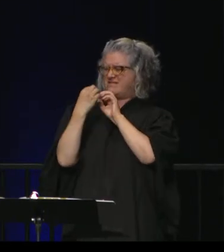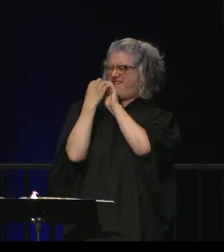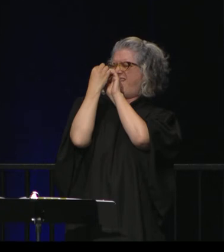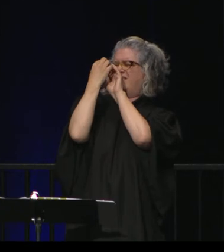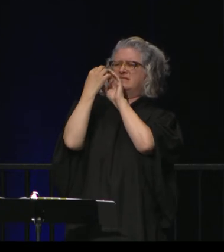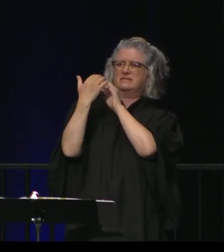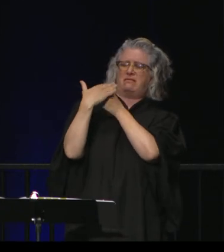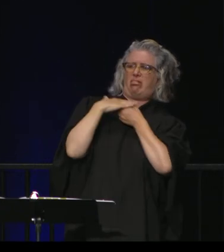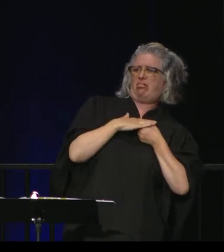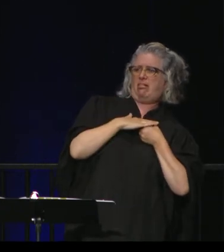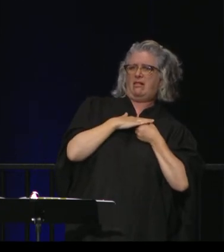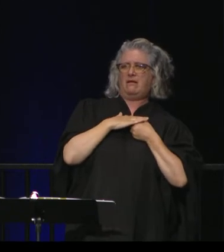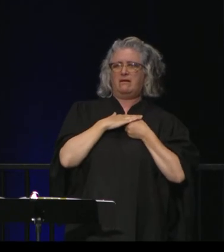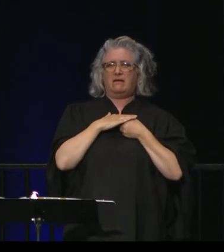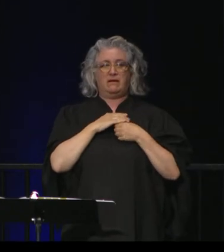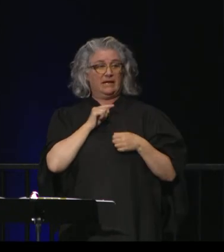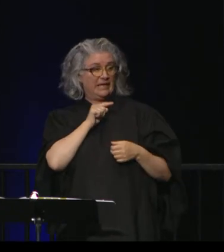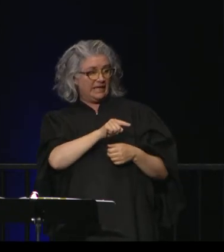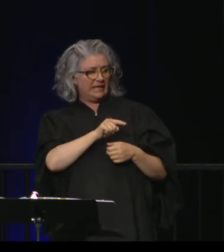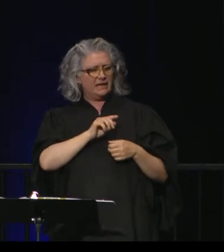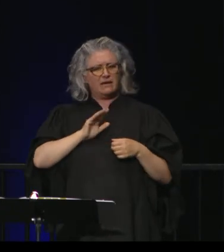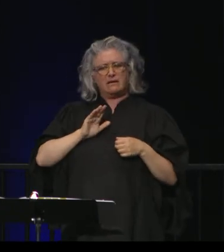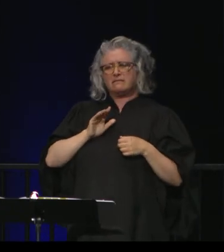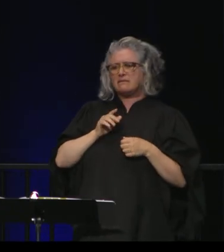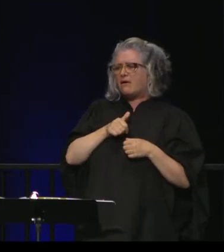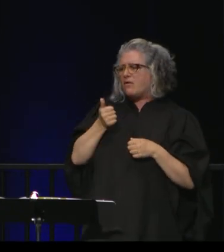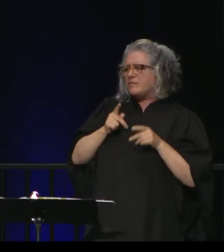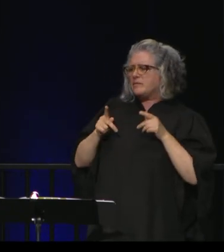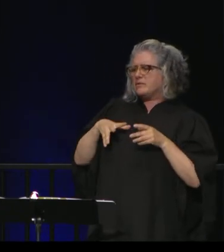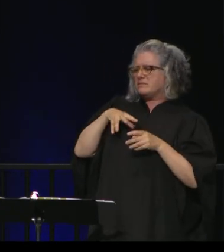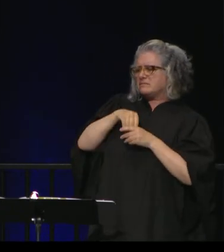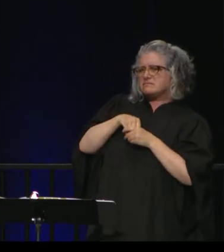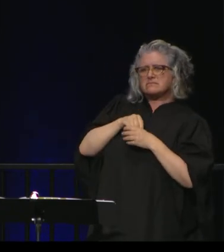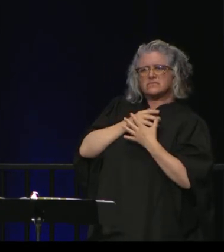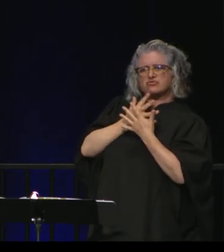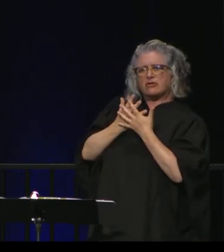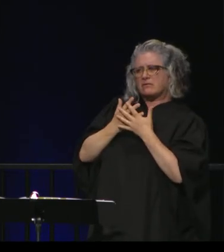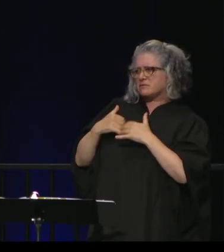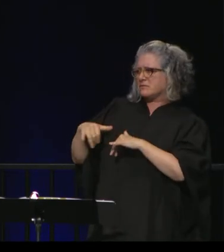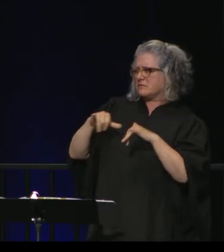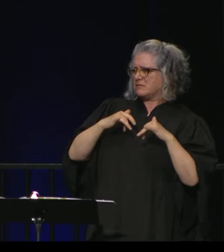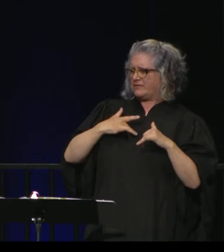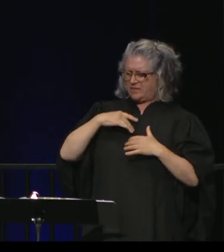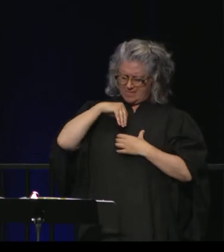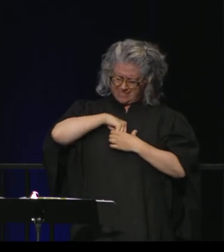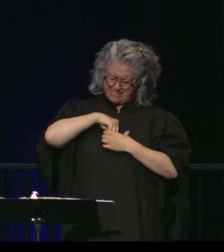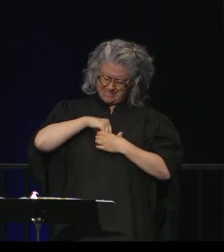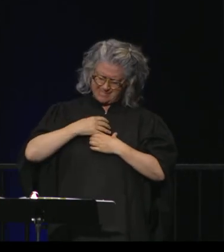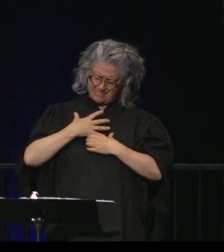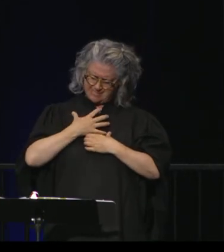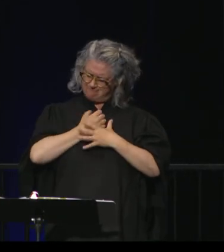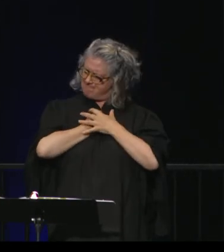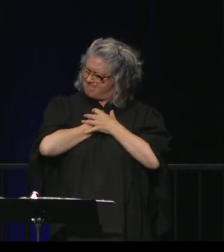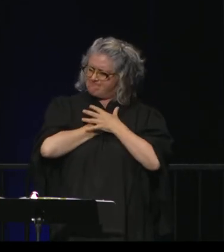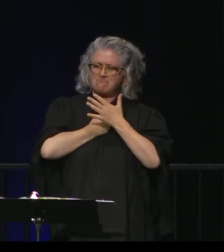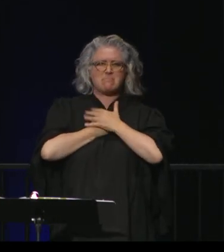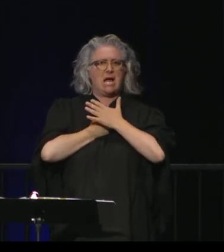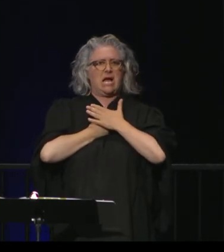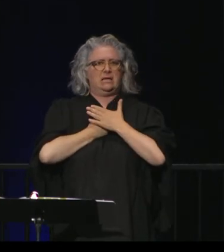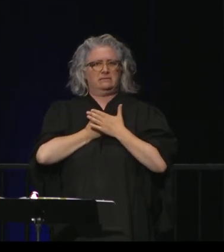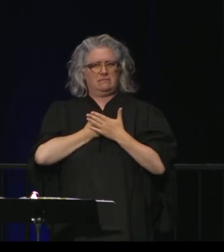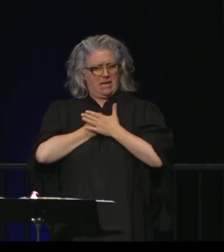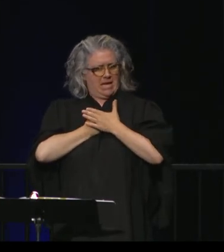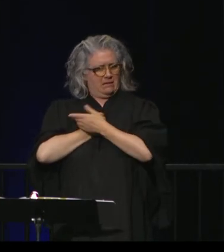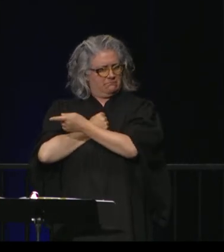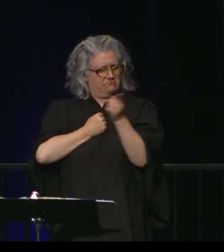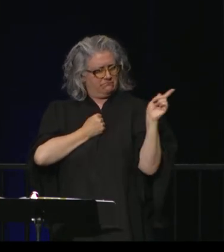and his colleagues found a core of their soul that could not be conquered and found space to be the